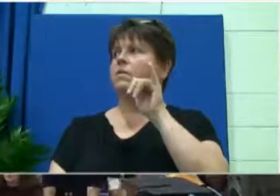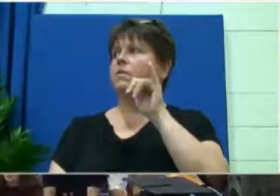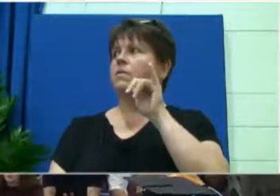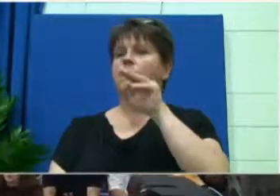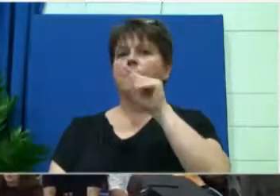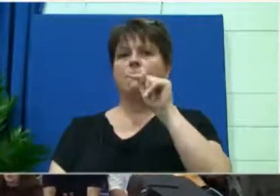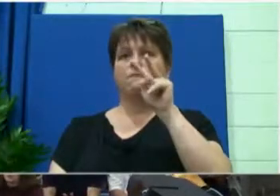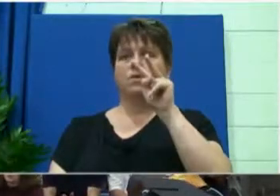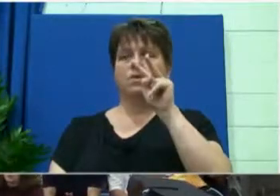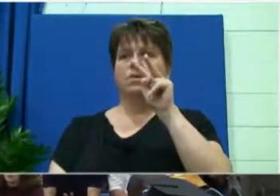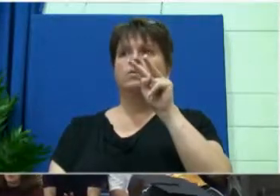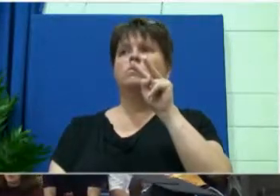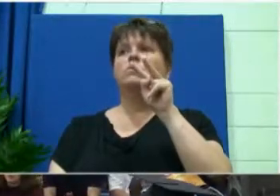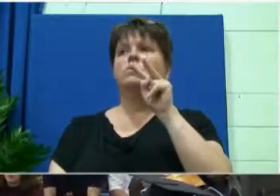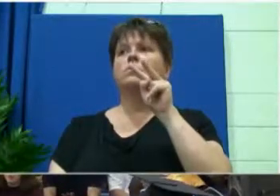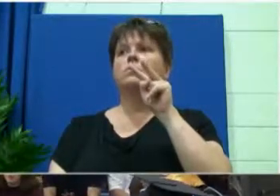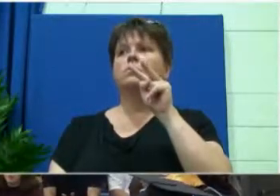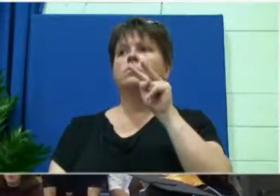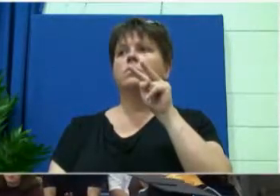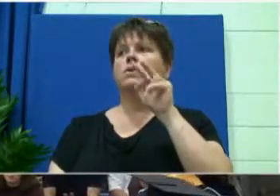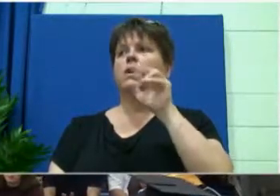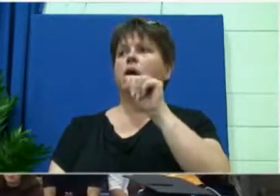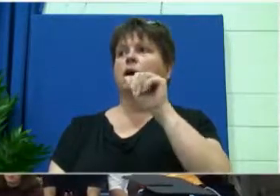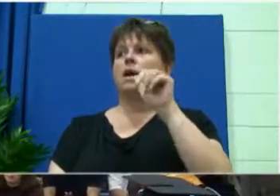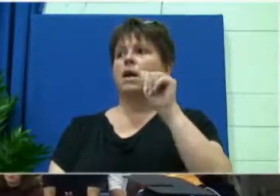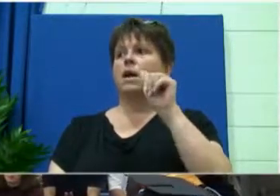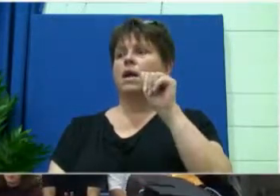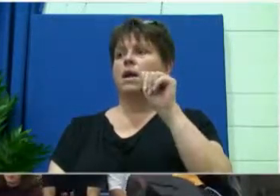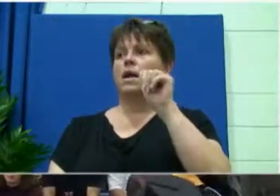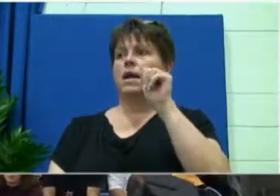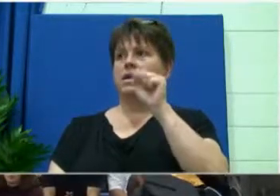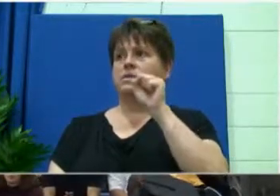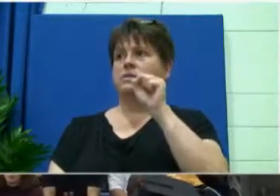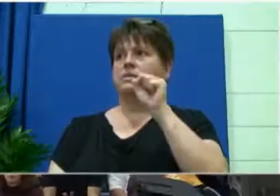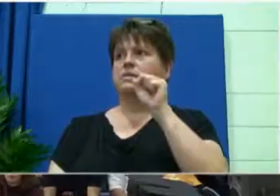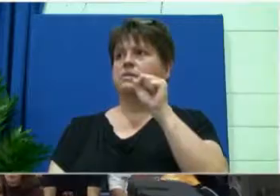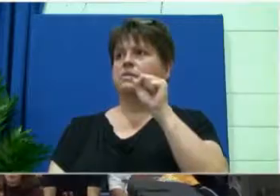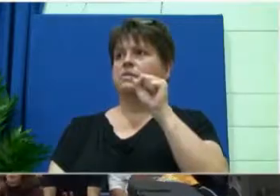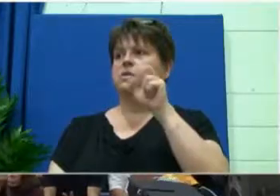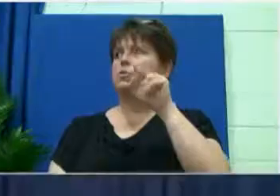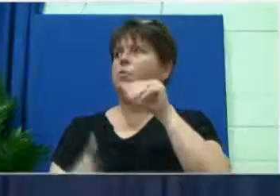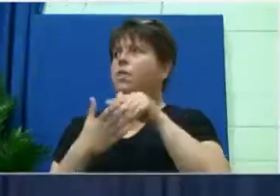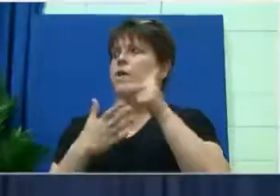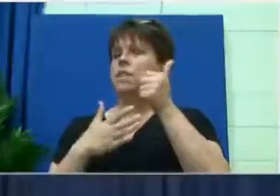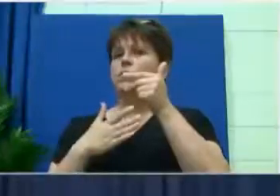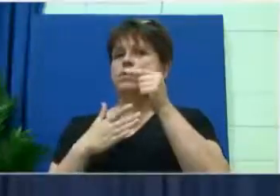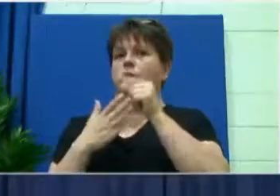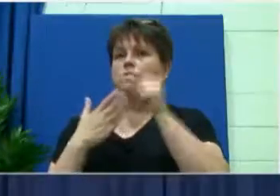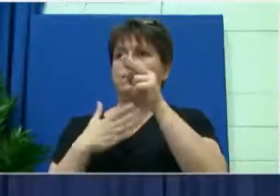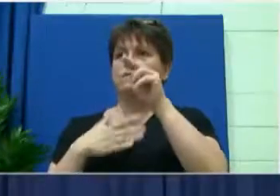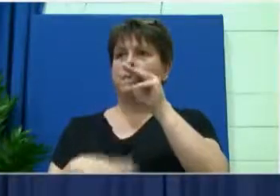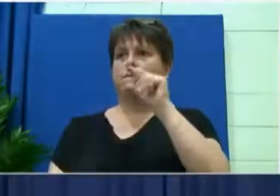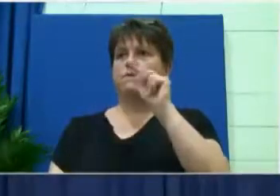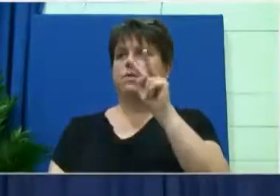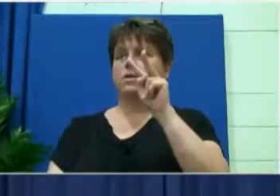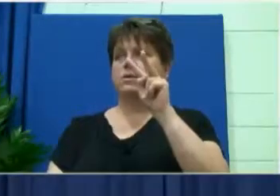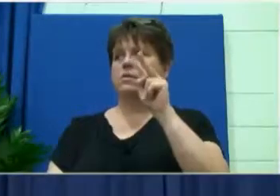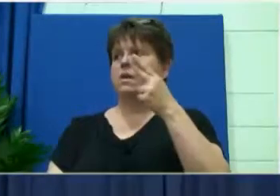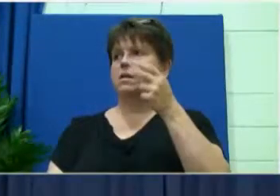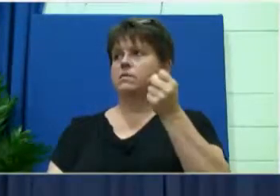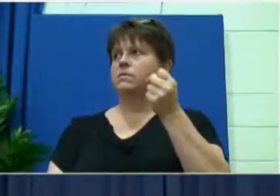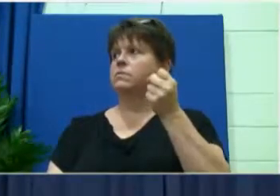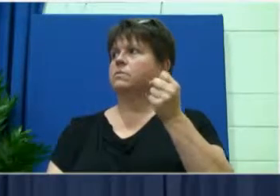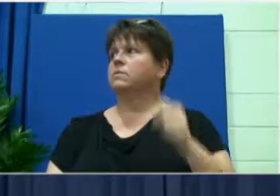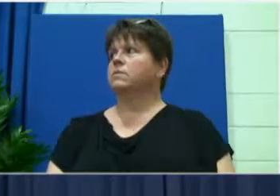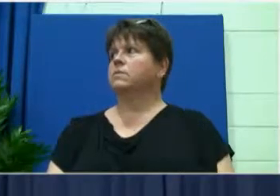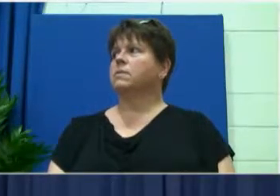Mount Vernon and receiving an Associate in Science degree. Kelby is a 2013 graduate of Mount Vernon